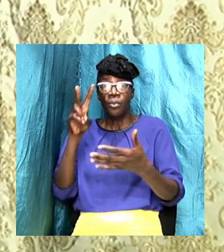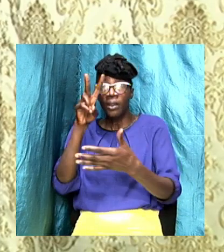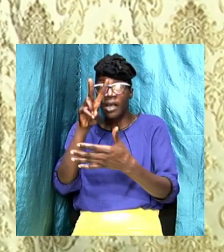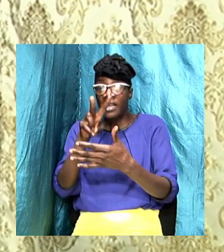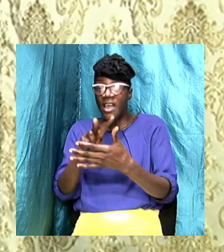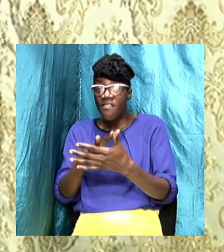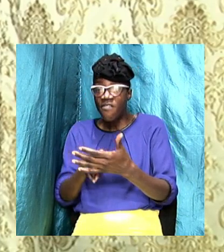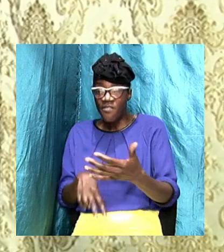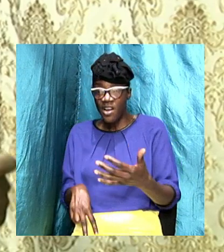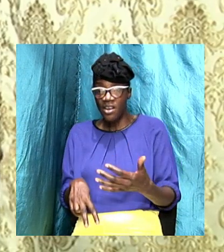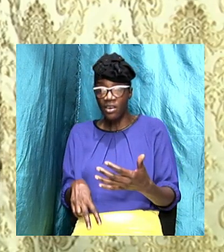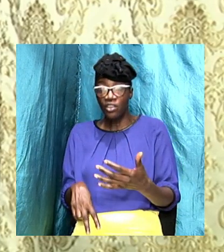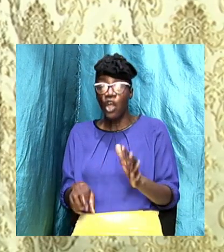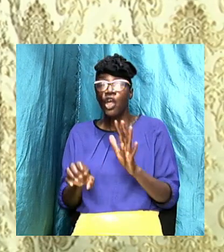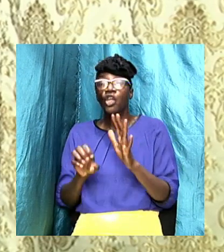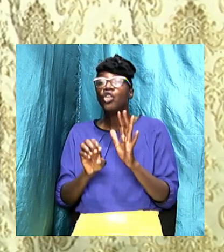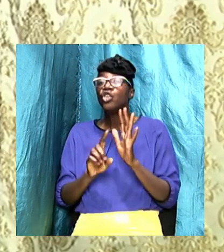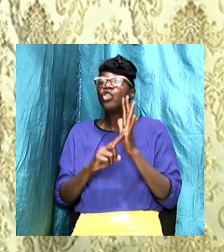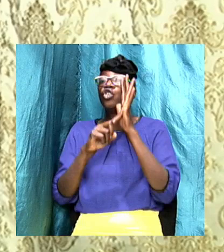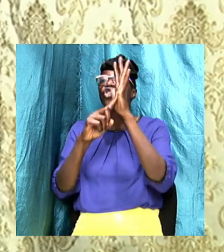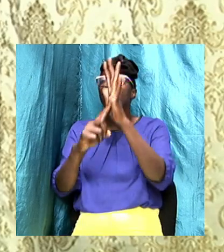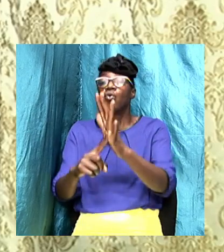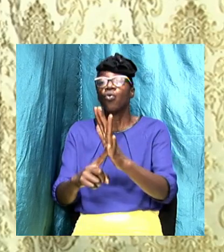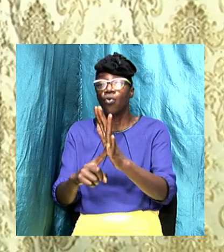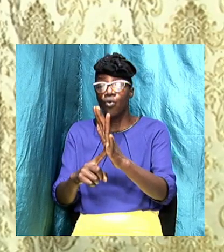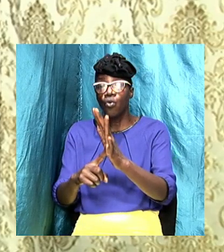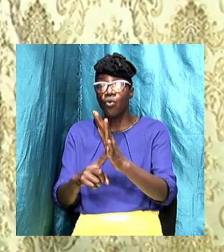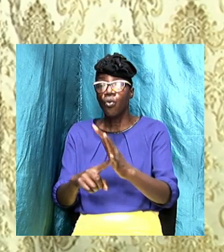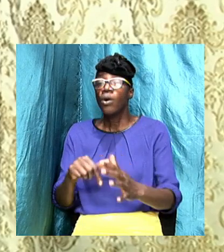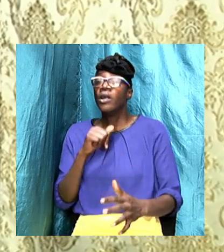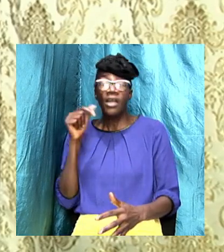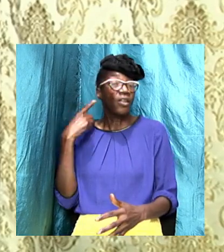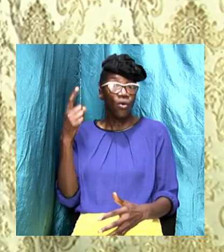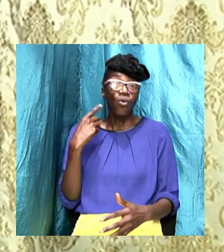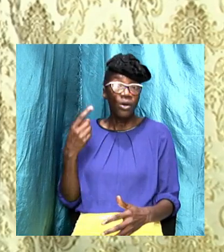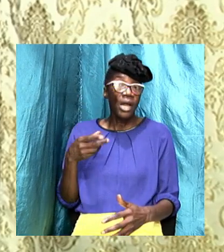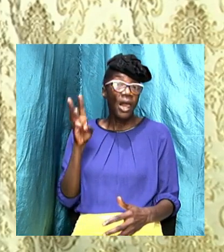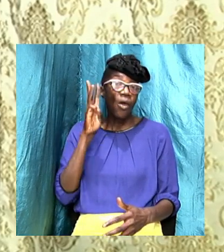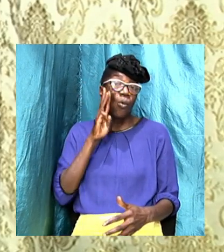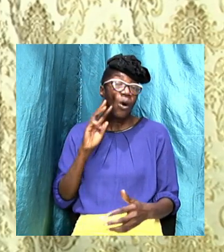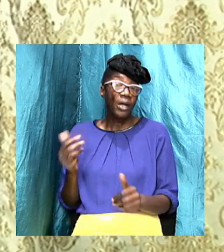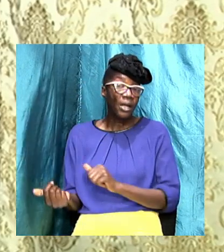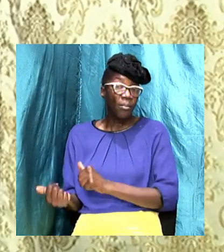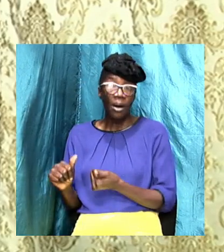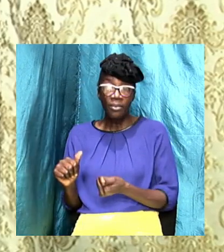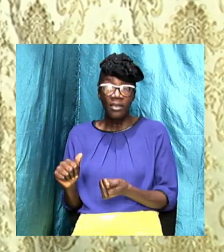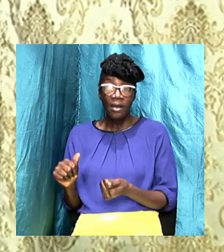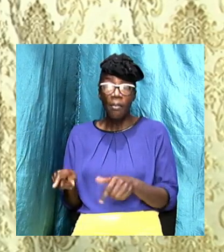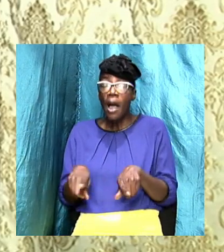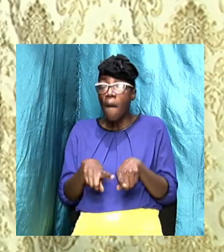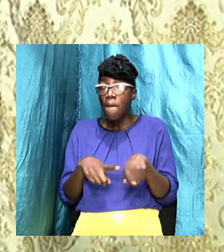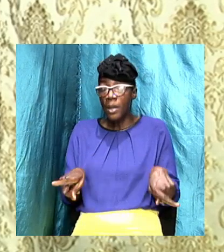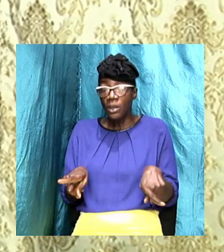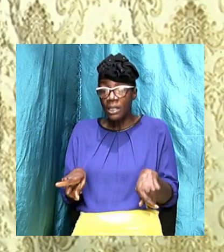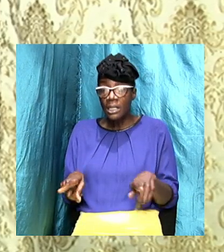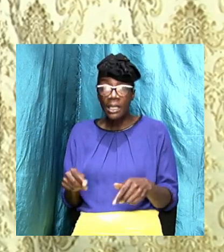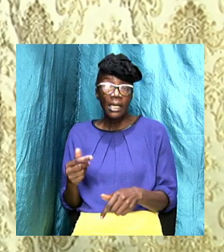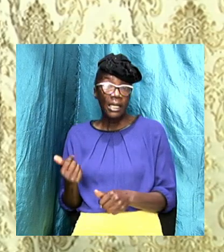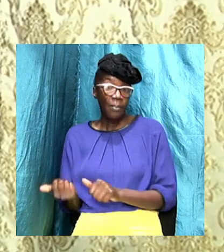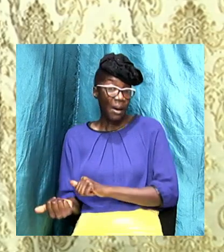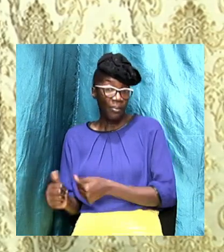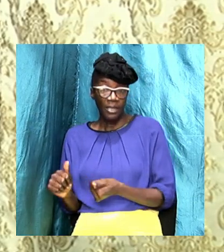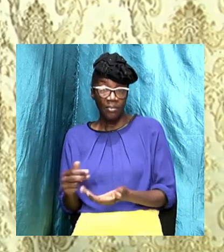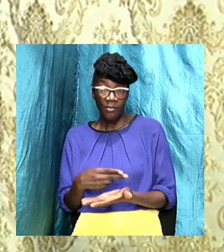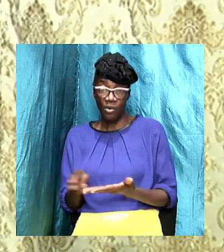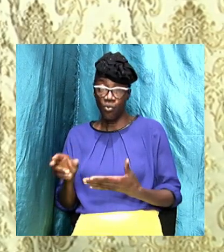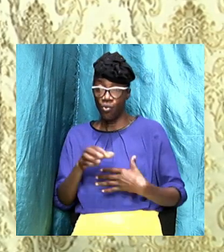This verse places emphasis on not only water baptism, but also the baptism of the Holy Spirit.